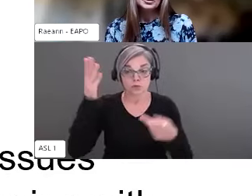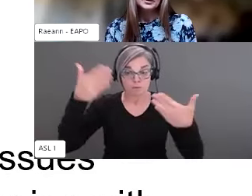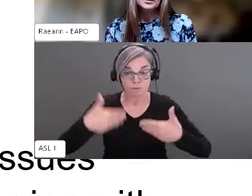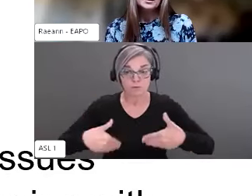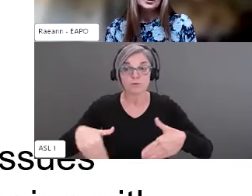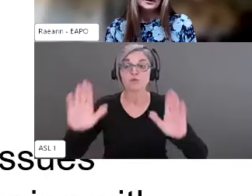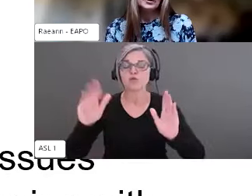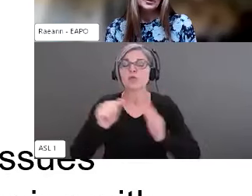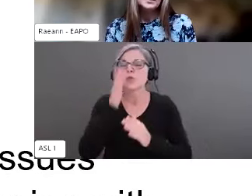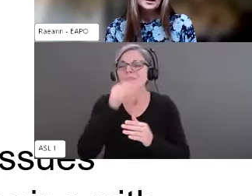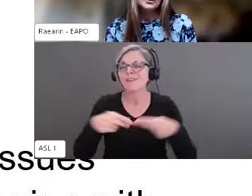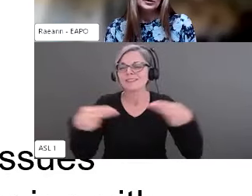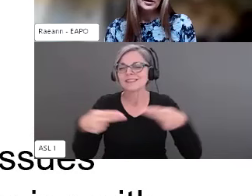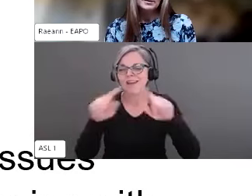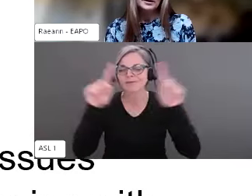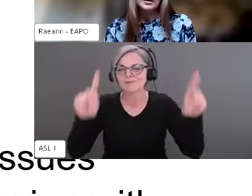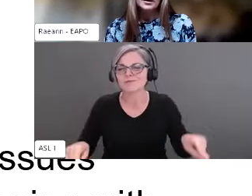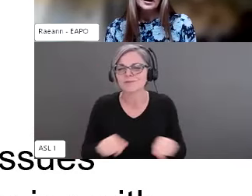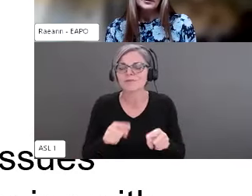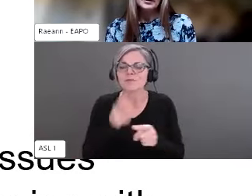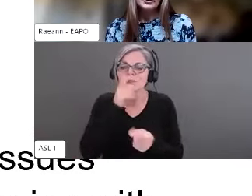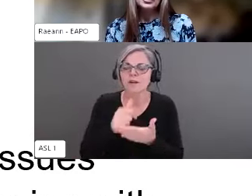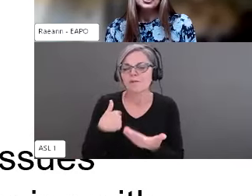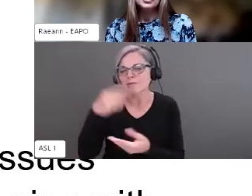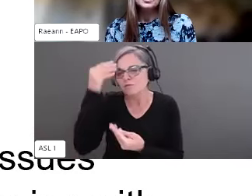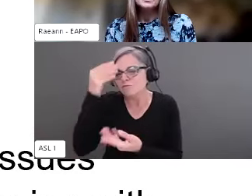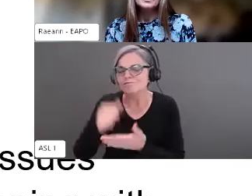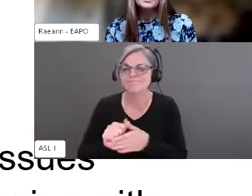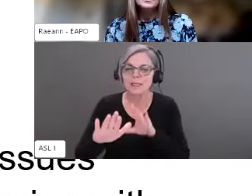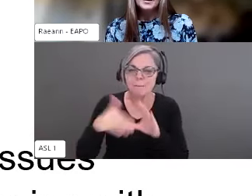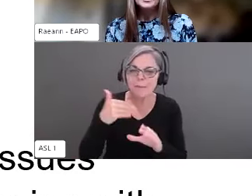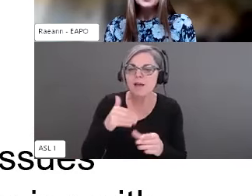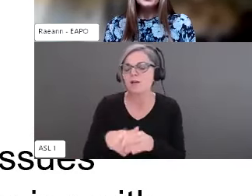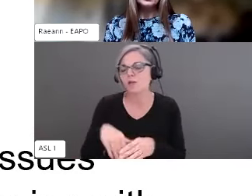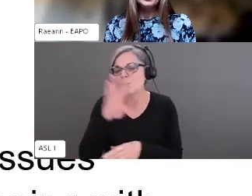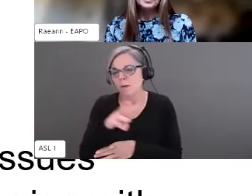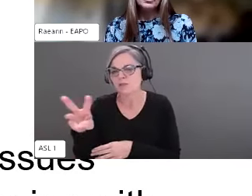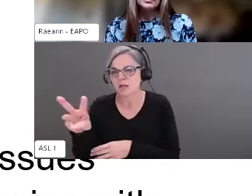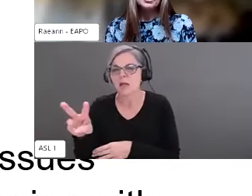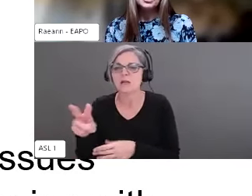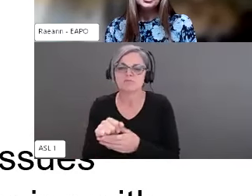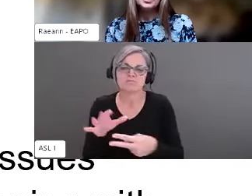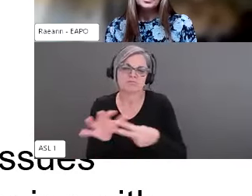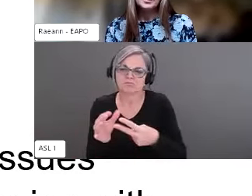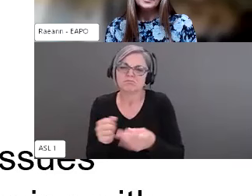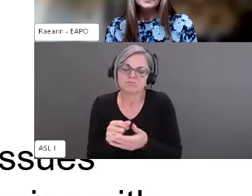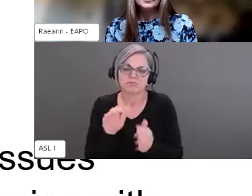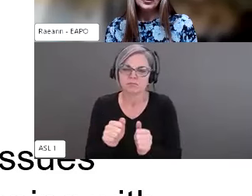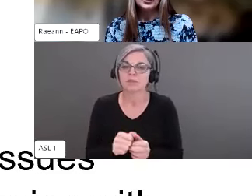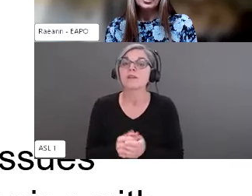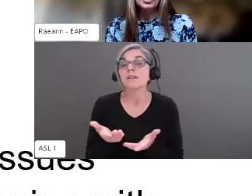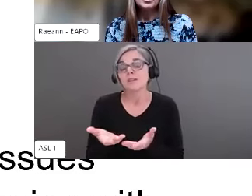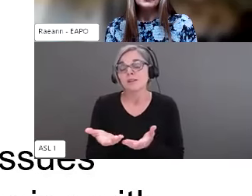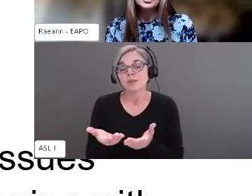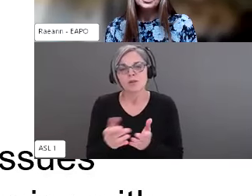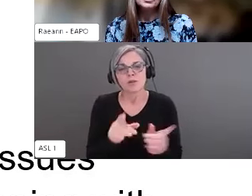you can reach out to us either by our website or email, whatever you choose. and just having a respectful conversation. And